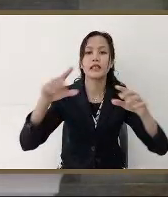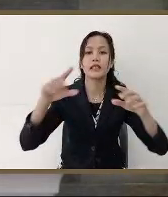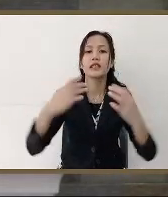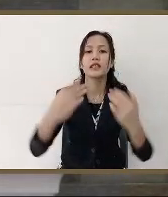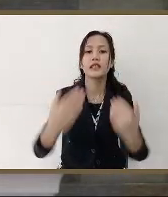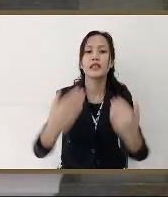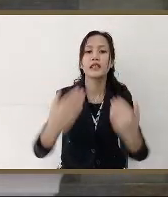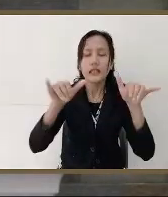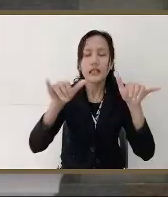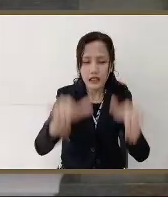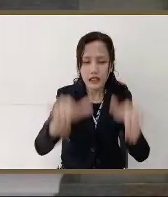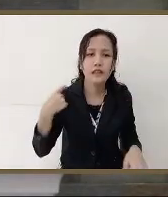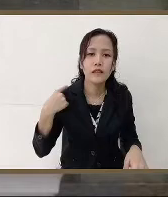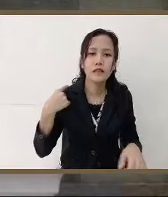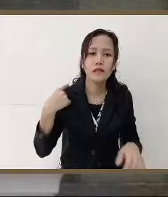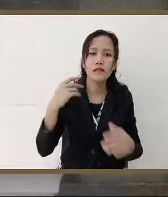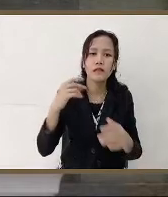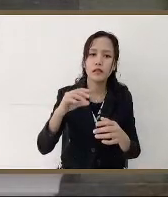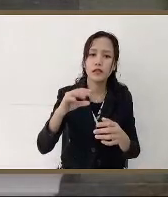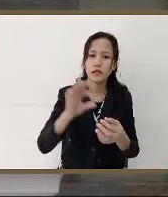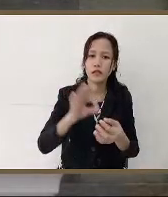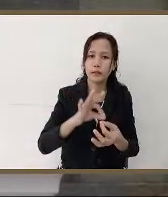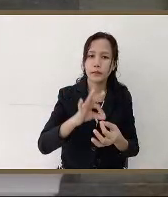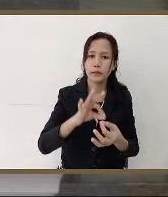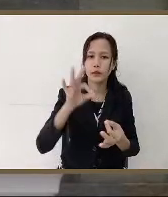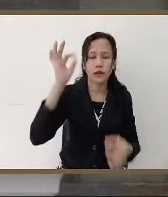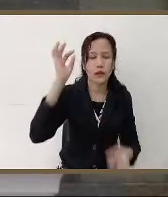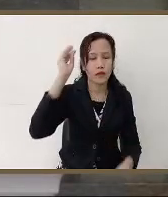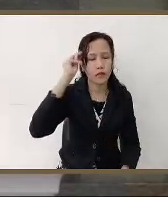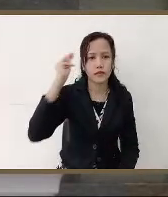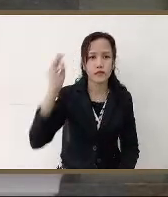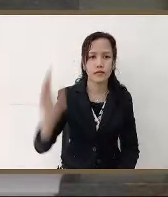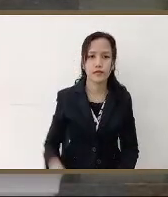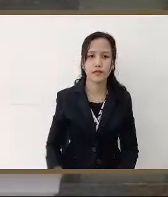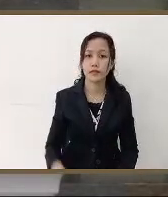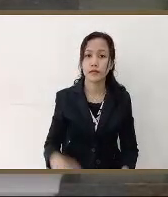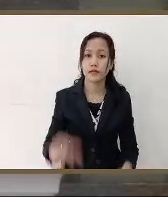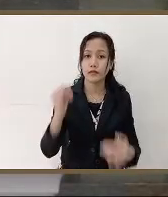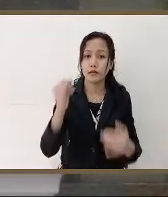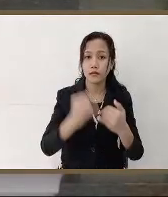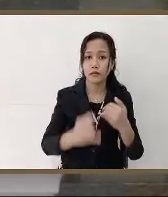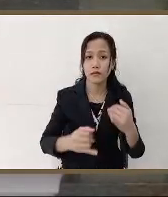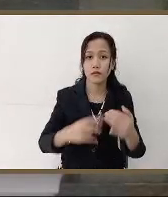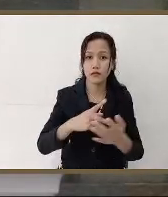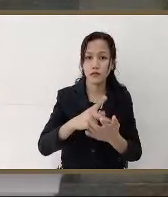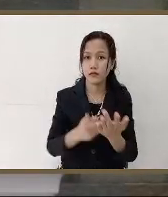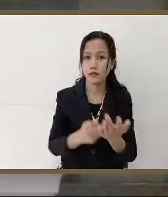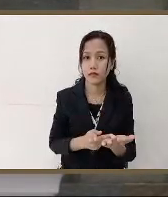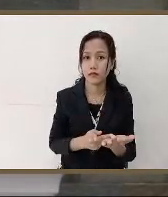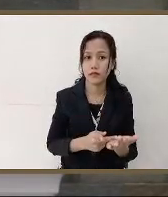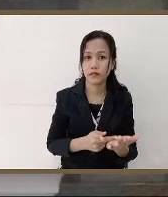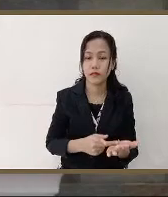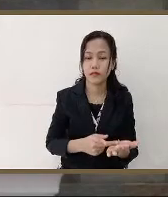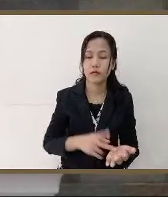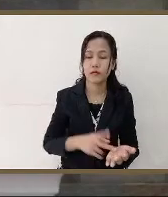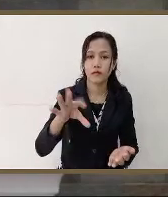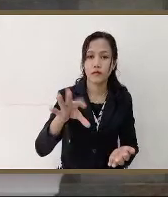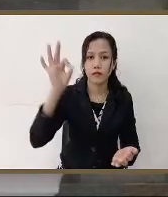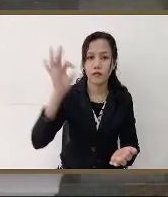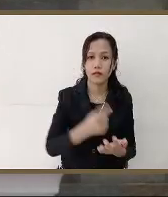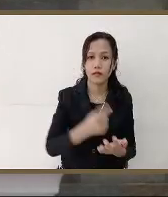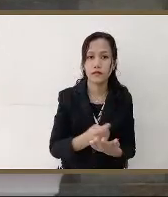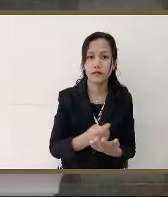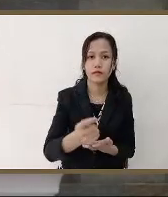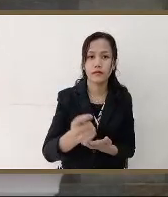last part ng first period, ang makikita po natin ay mga facts, mga nagkapahayagan